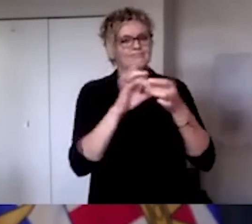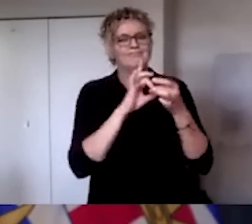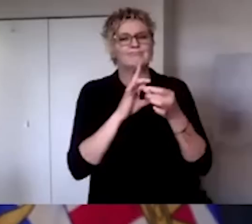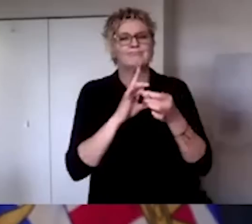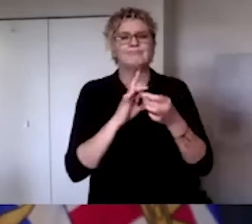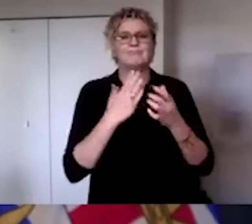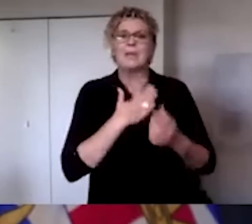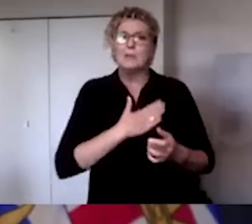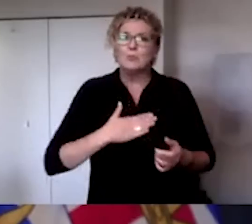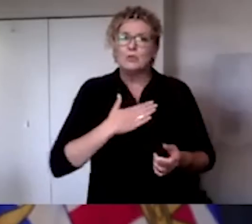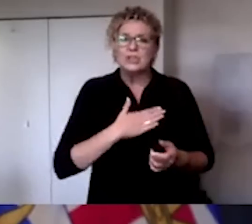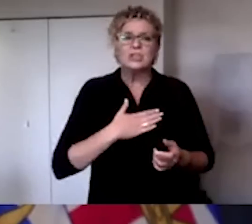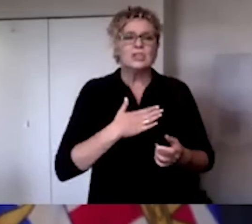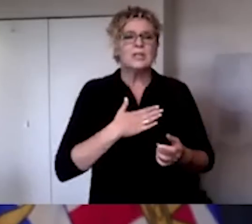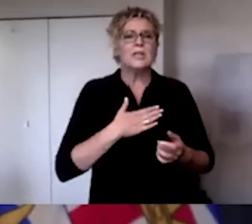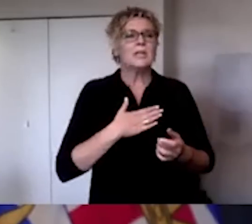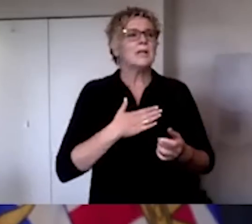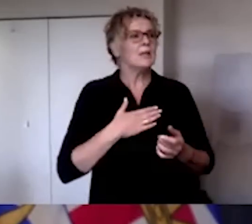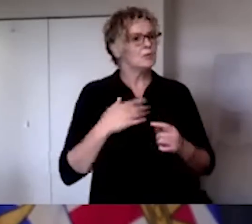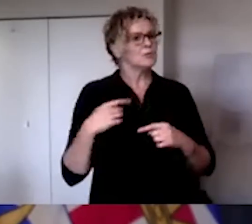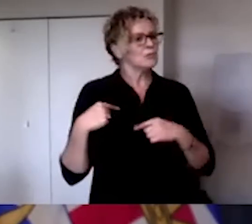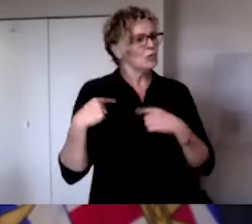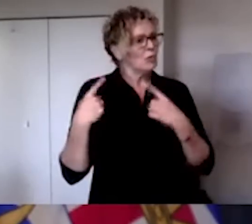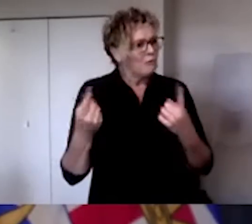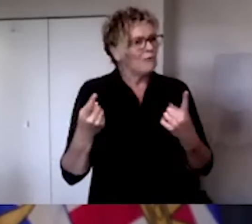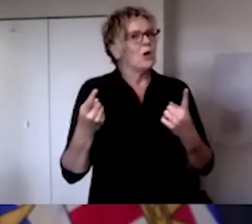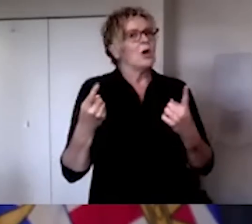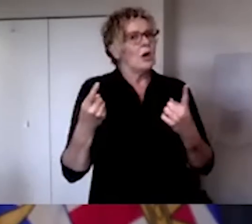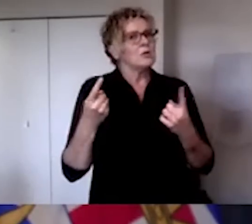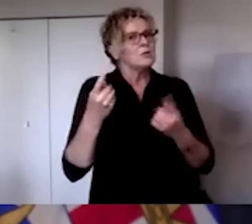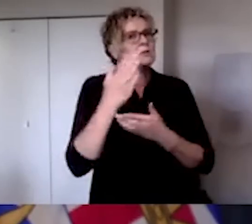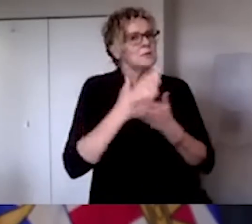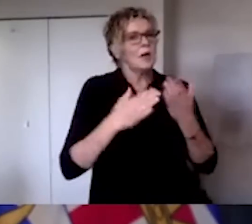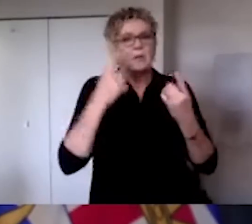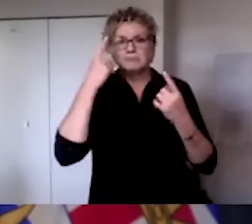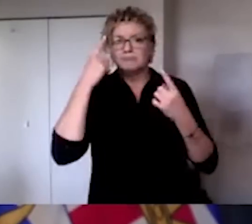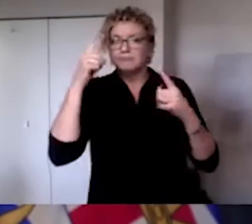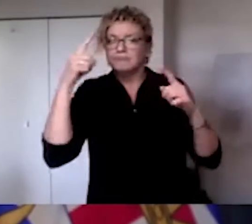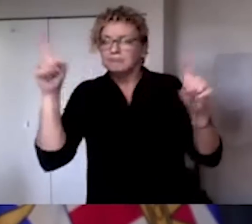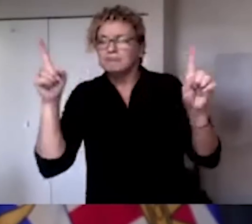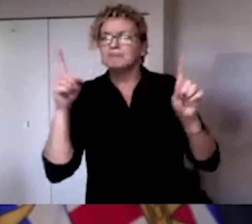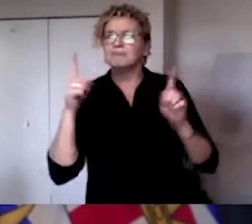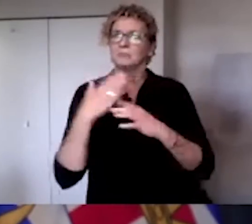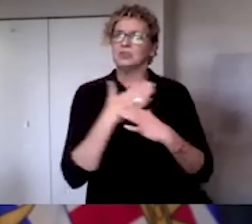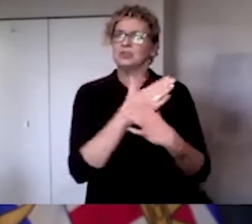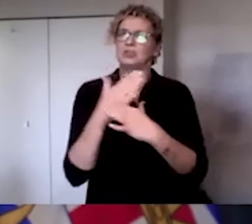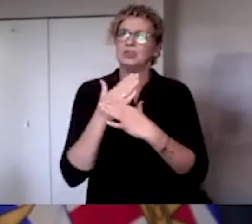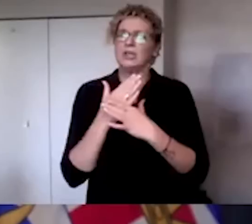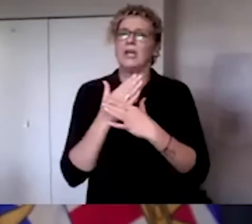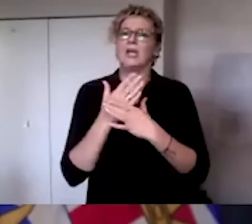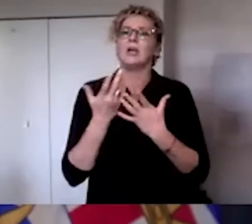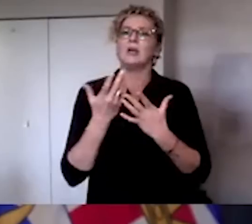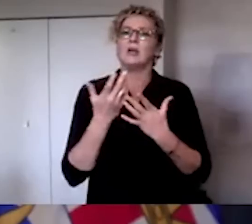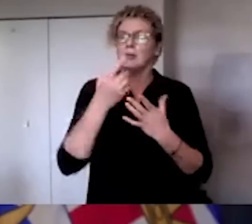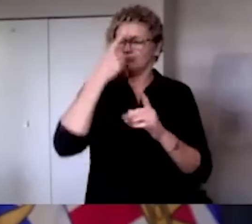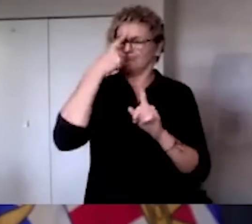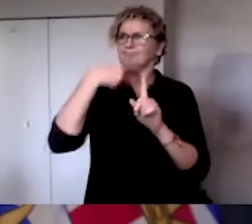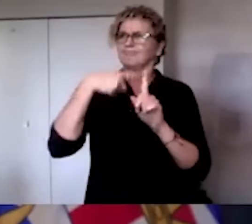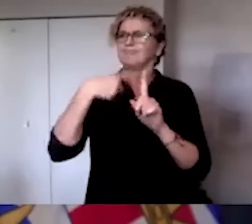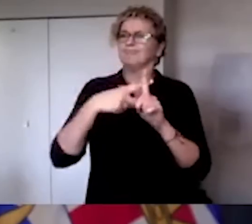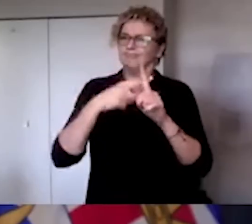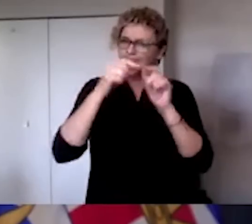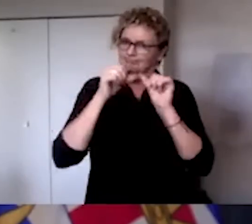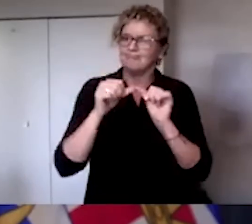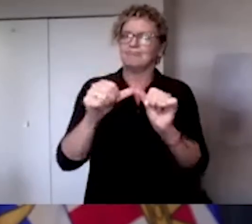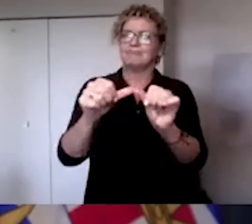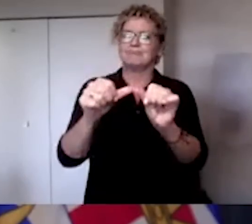to appreciate this and recognize that we have many things open in our community now, and we can continue to have